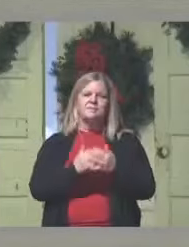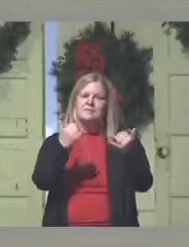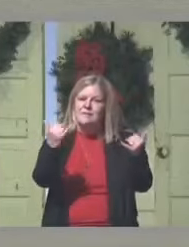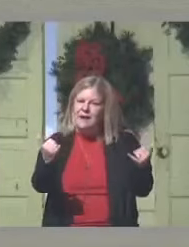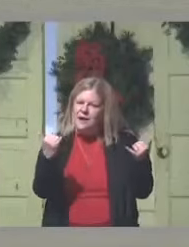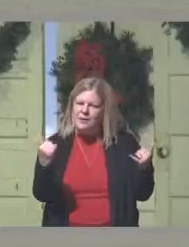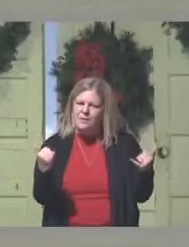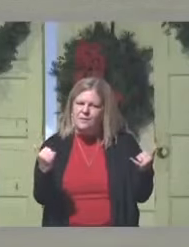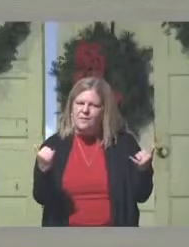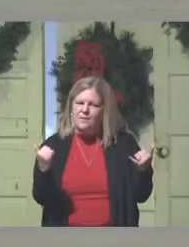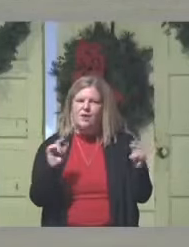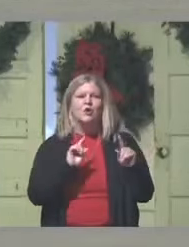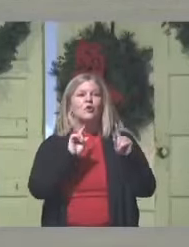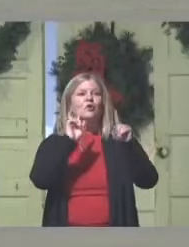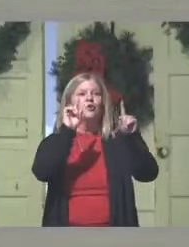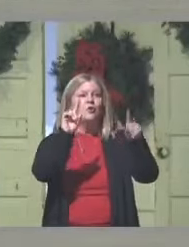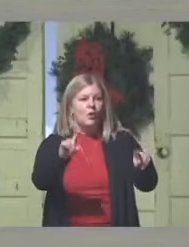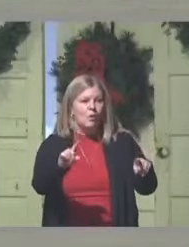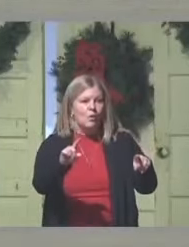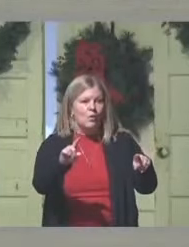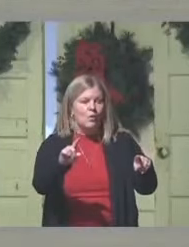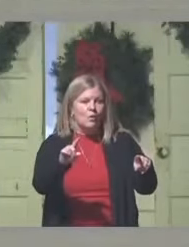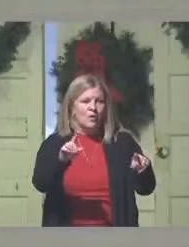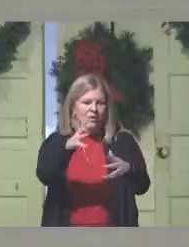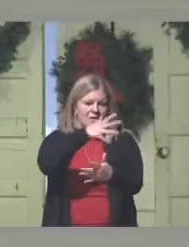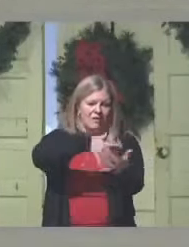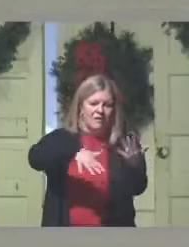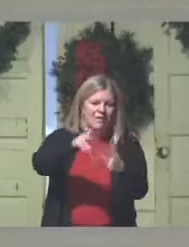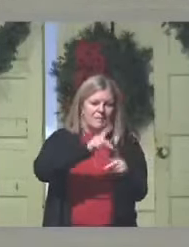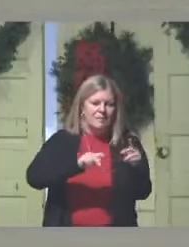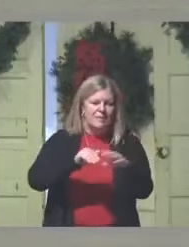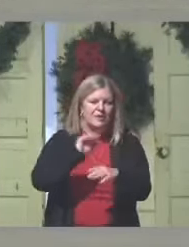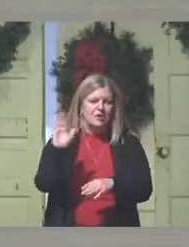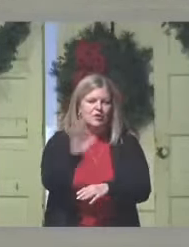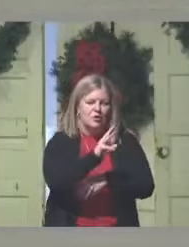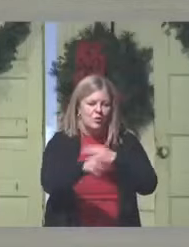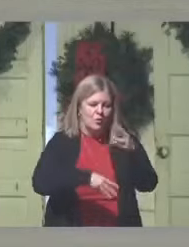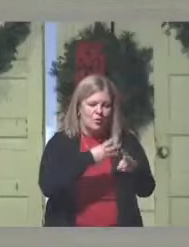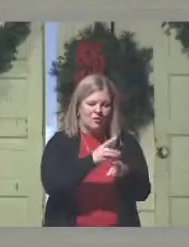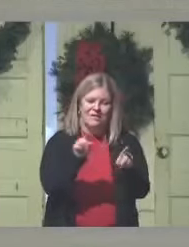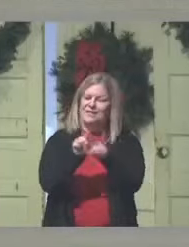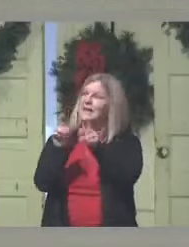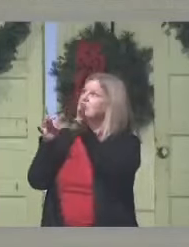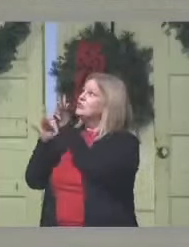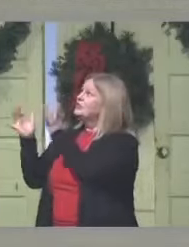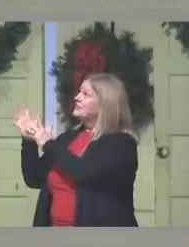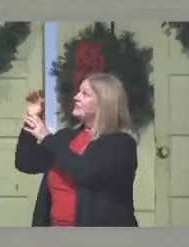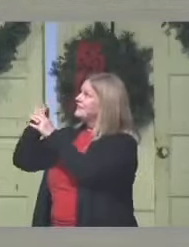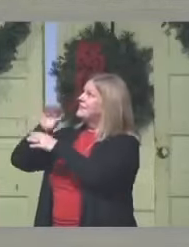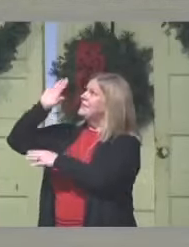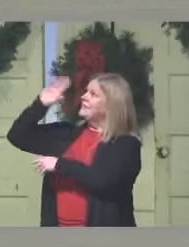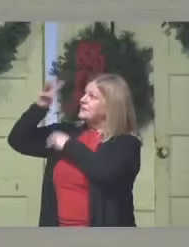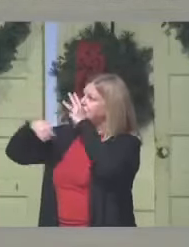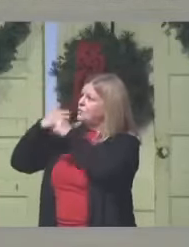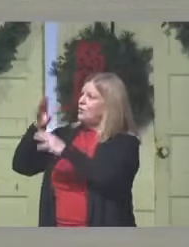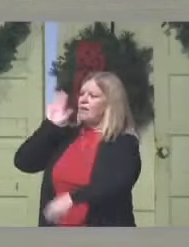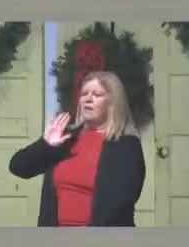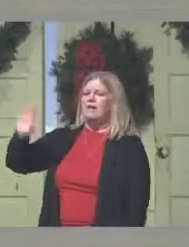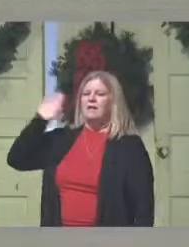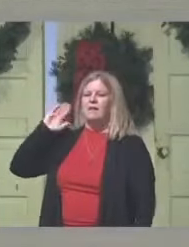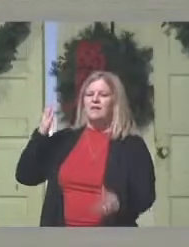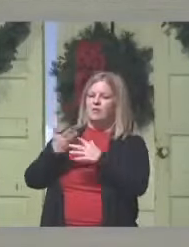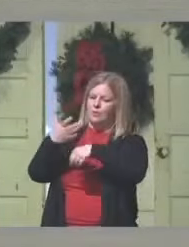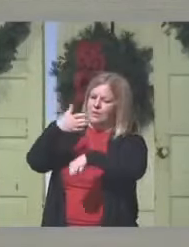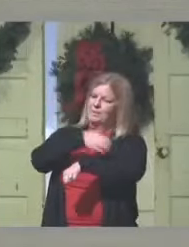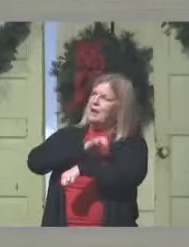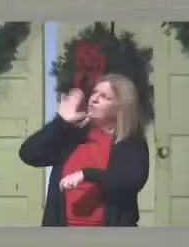Now, go be to the people in your world today what Jesus was to the people in his world then, through the